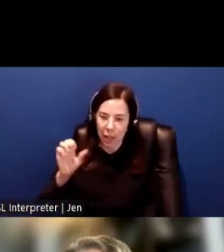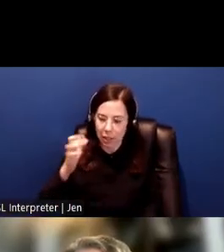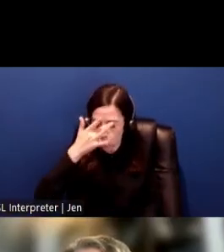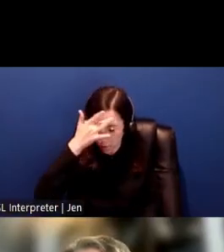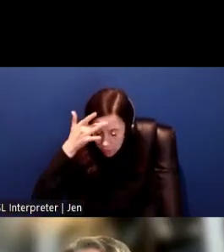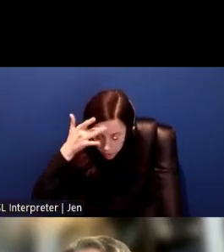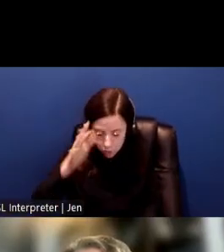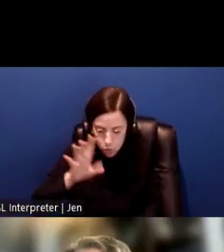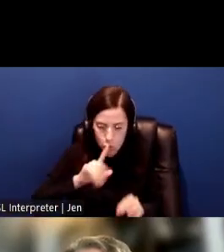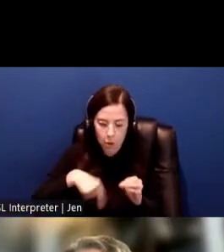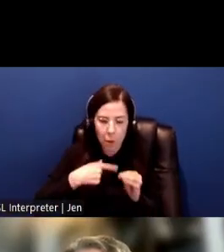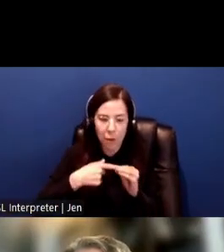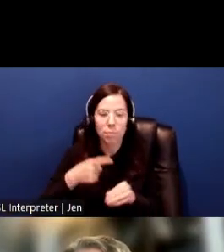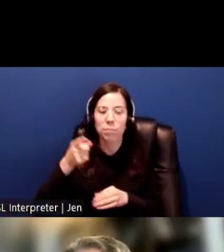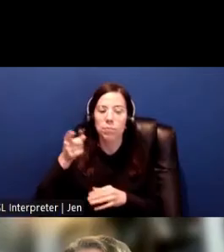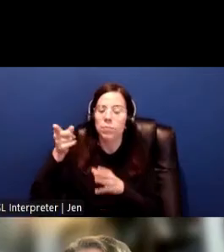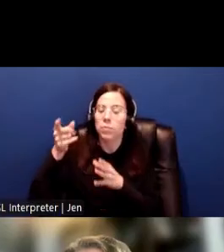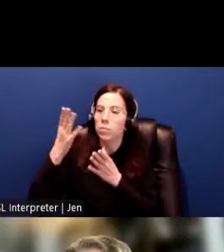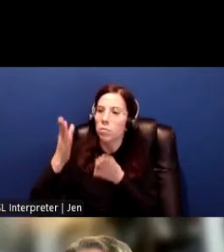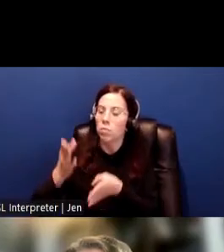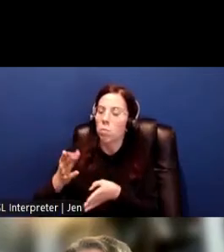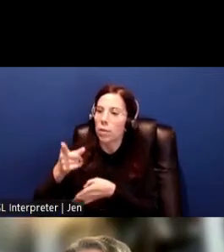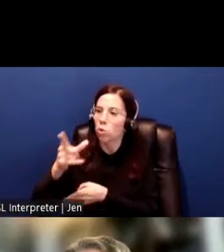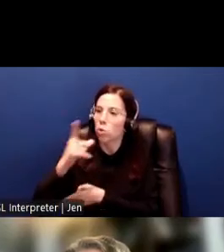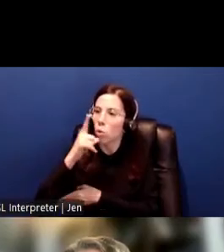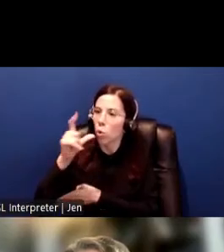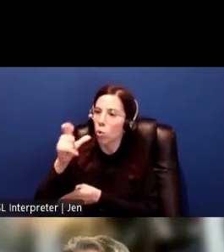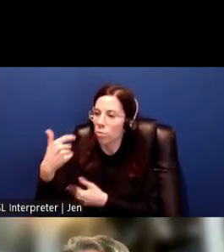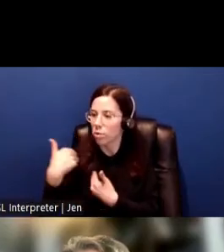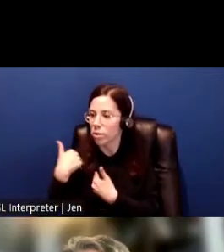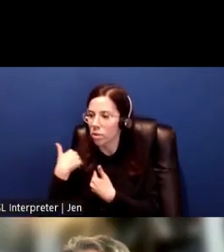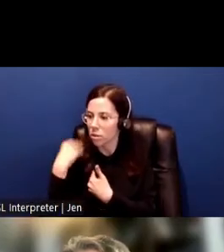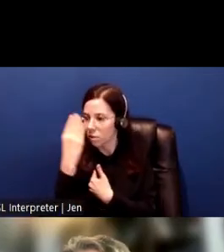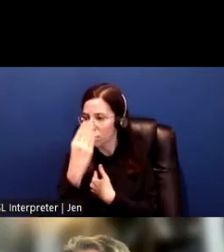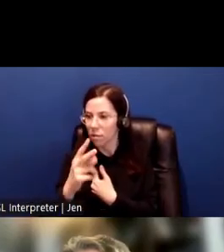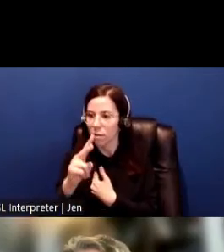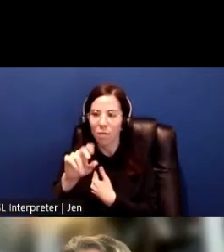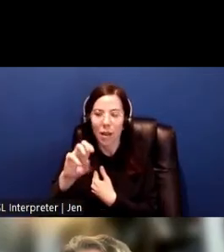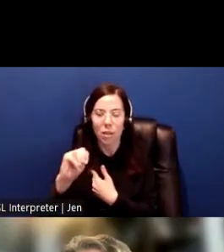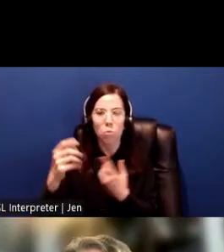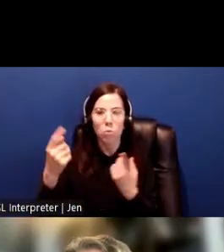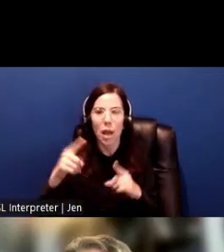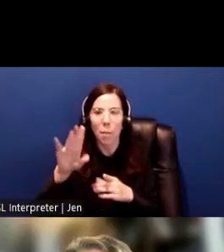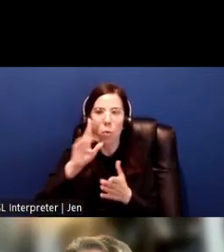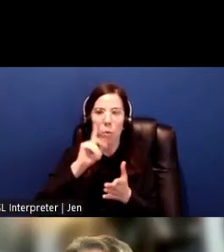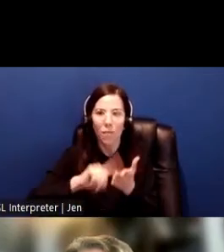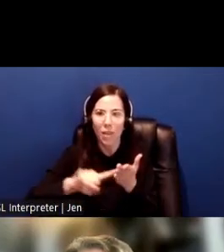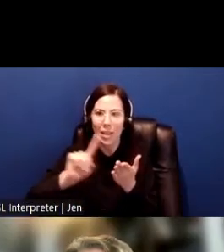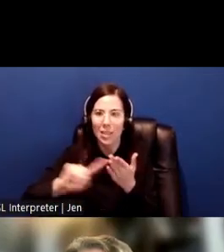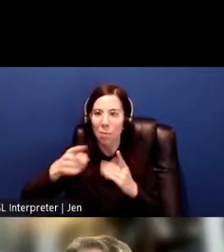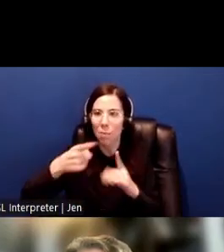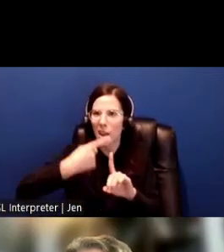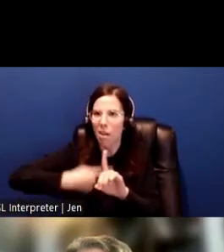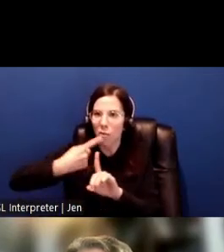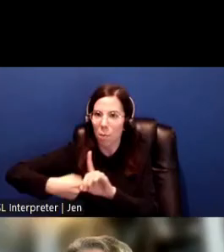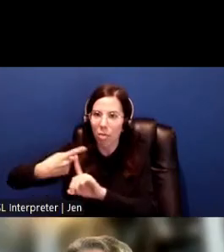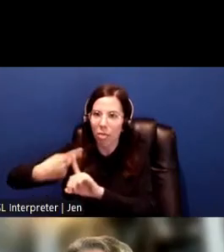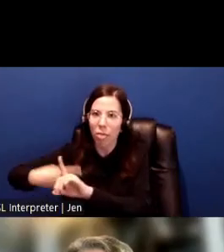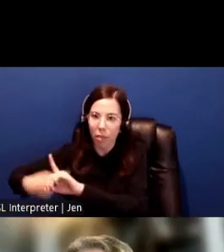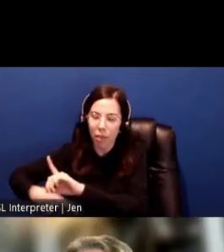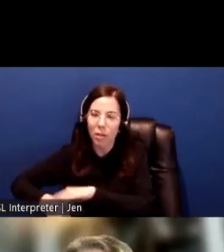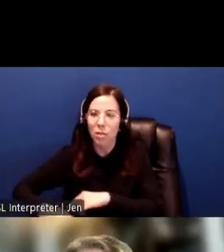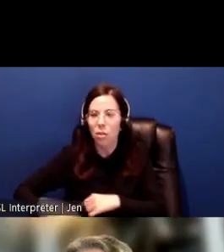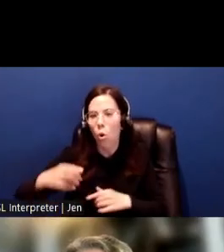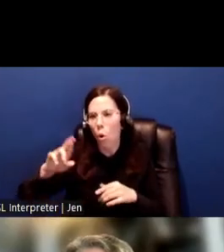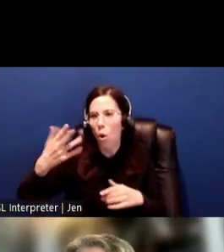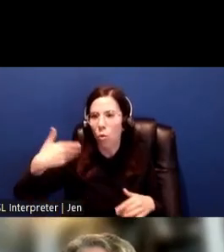describe. There is somebody who is supposed to inform the victim of the status of an investigation on a monthly basis, or at least periodically.